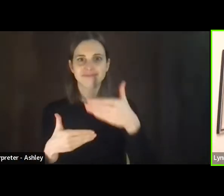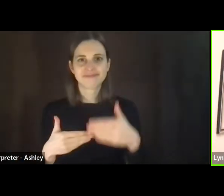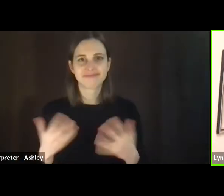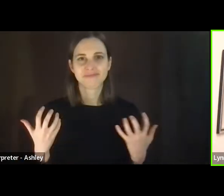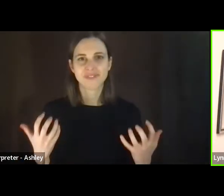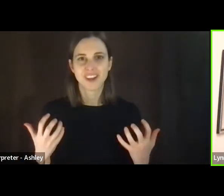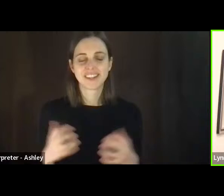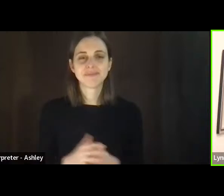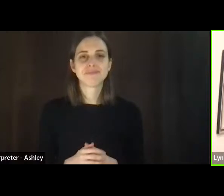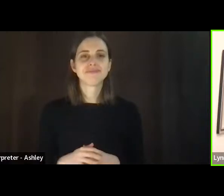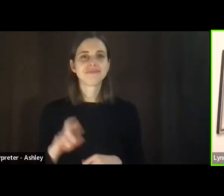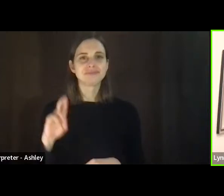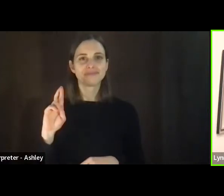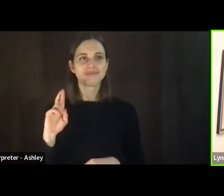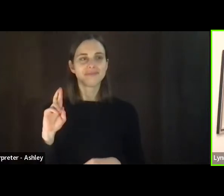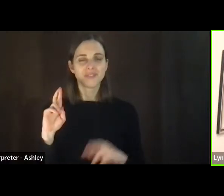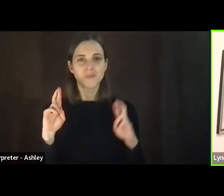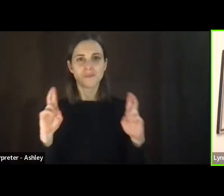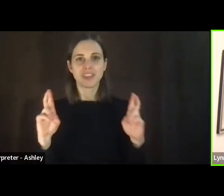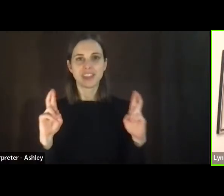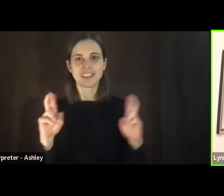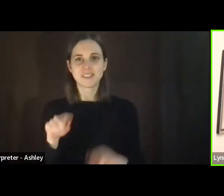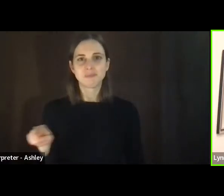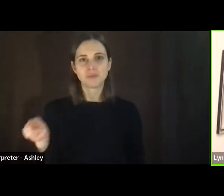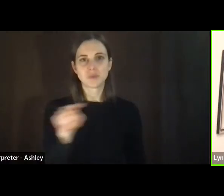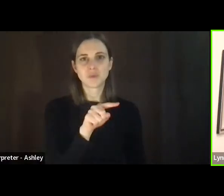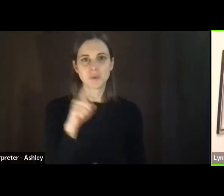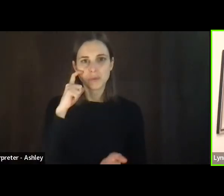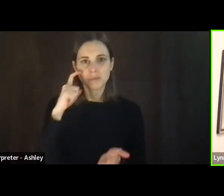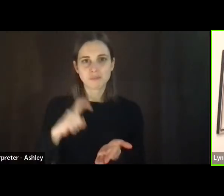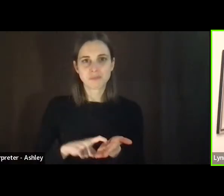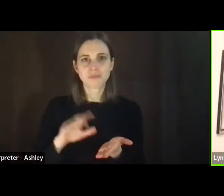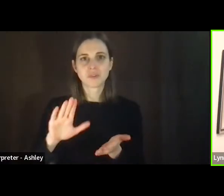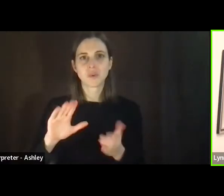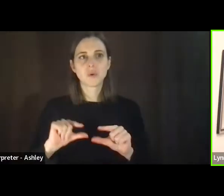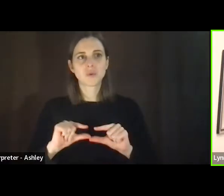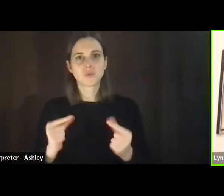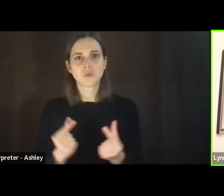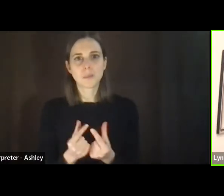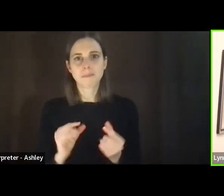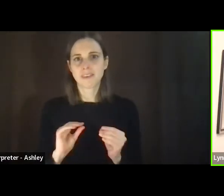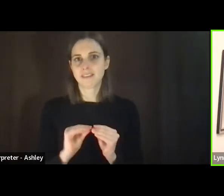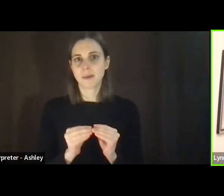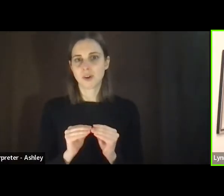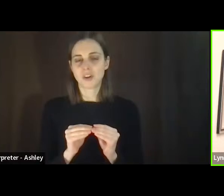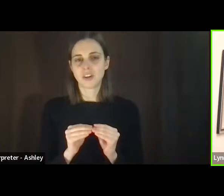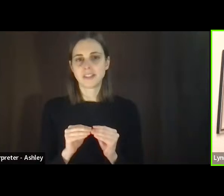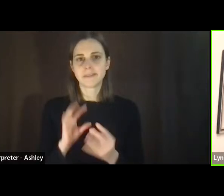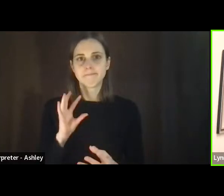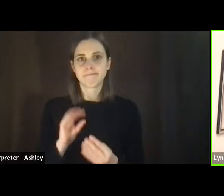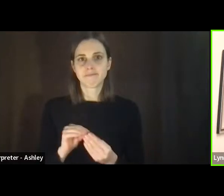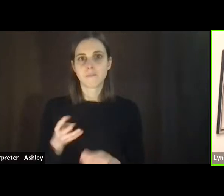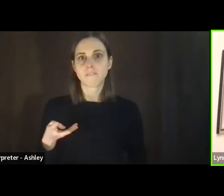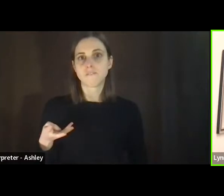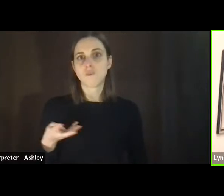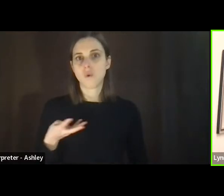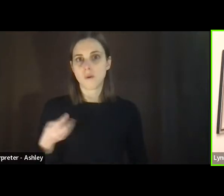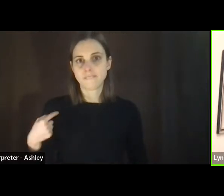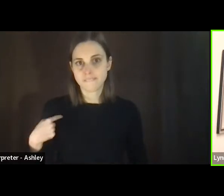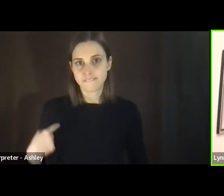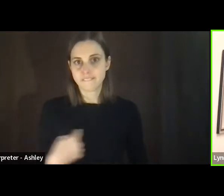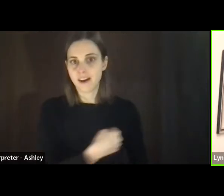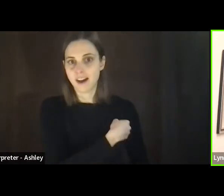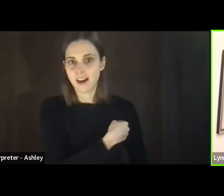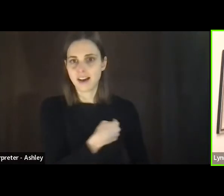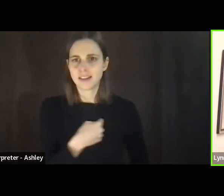everybody noticed their group numbers. We didn't ask you to do that, but there are 4 of us, and I think it's important that we share out. I